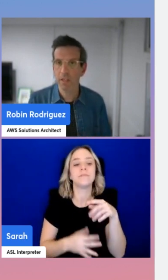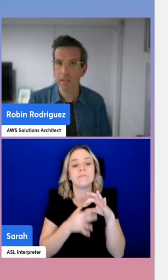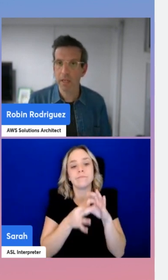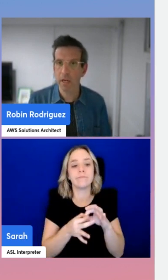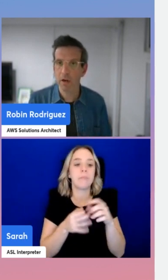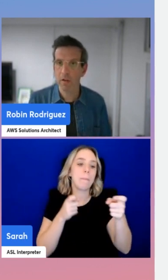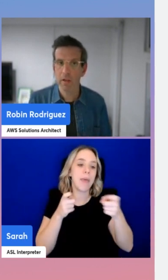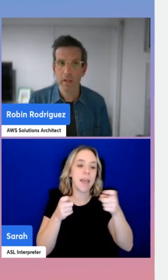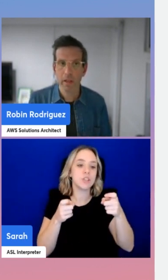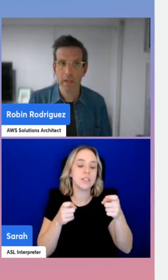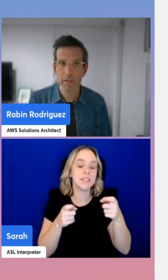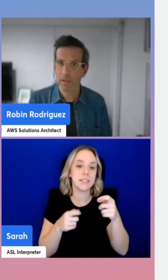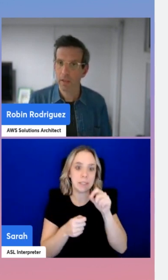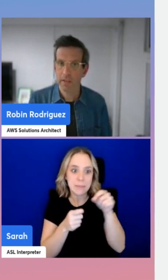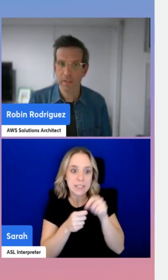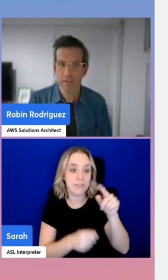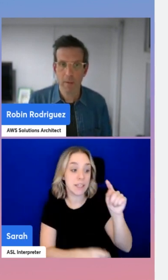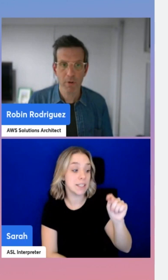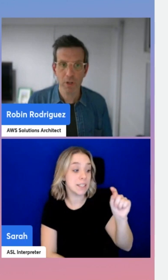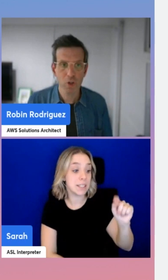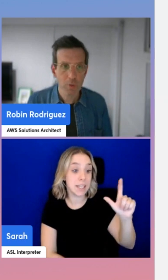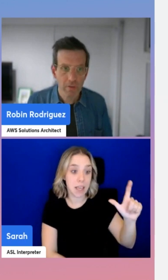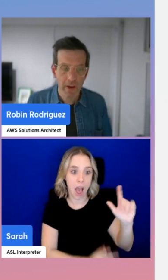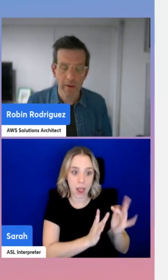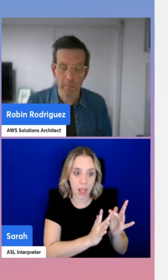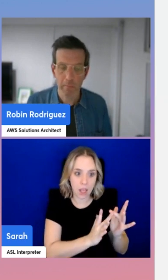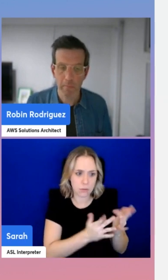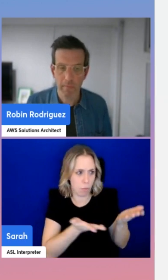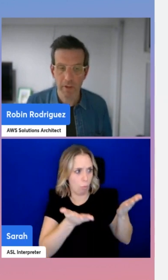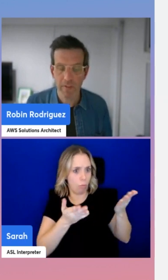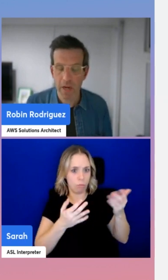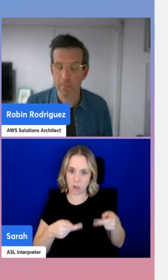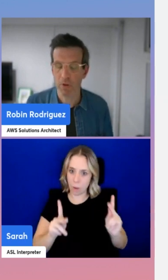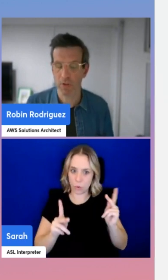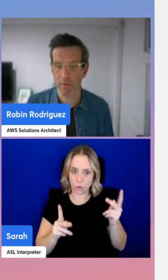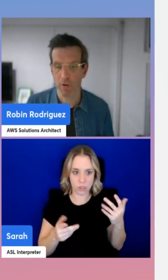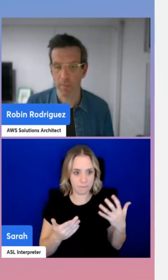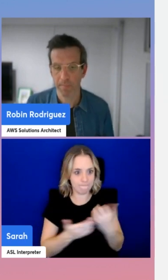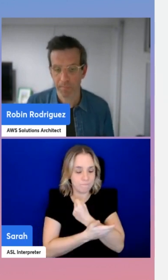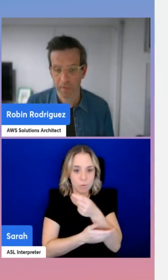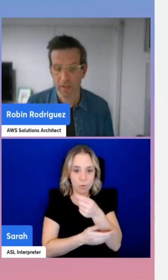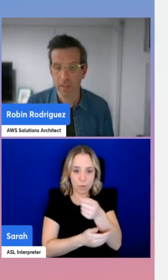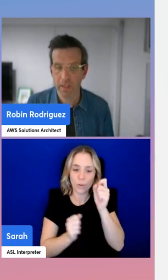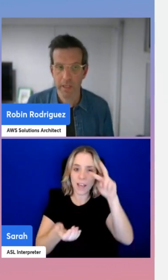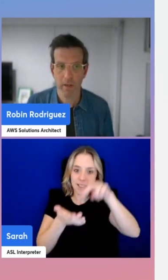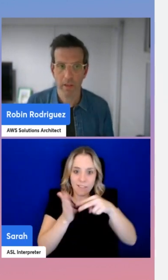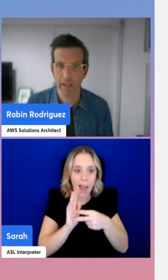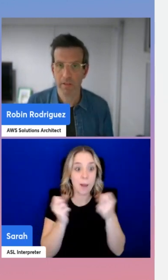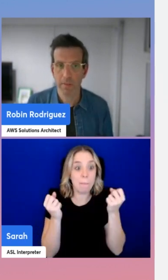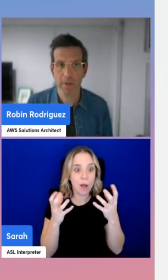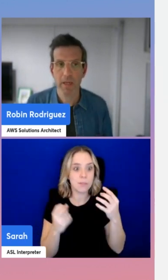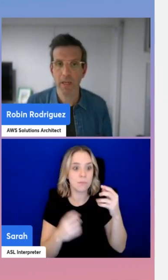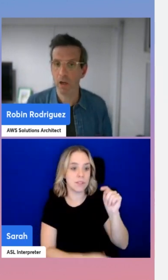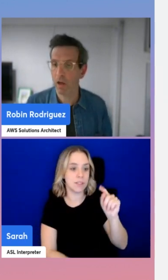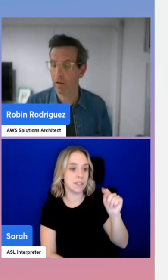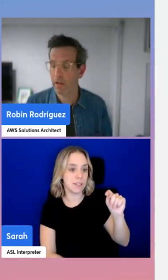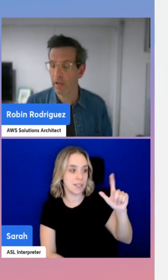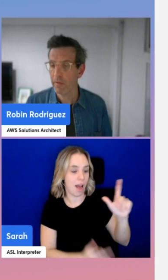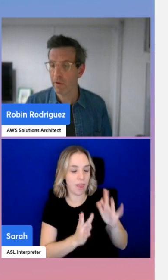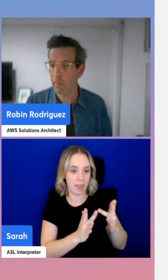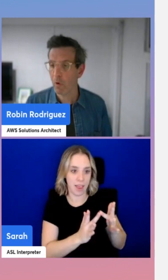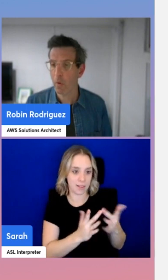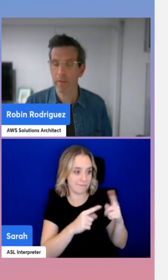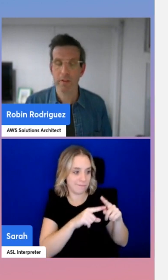specific TTL length. This is an opportunity you could define multiple TTL lengths depending